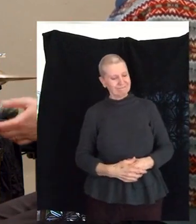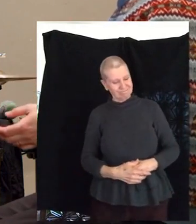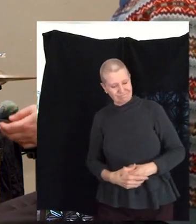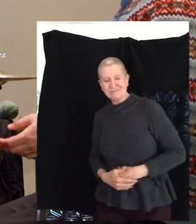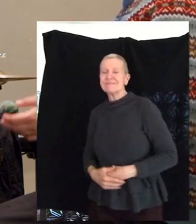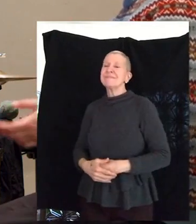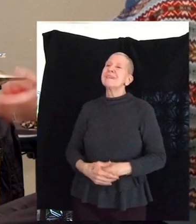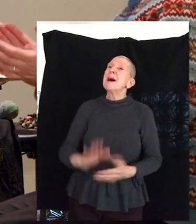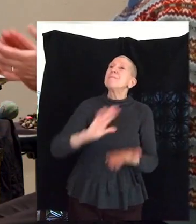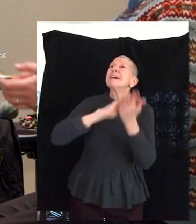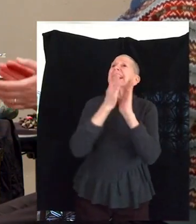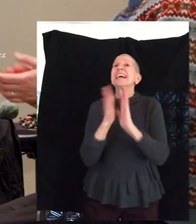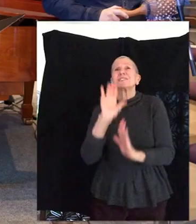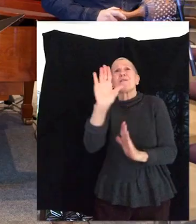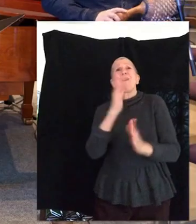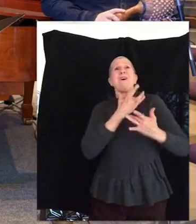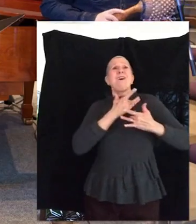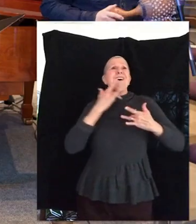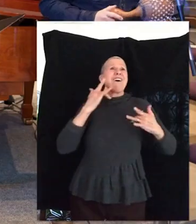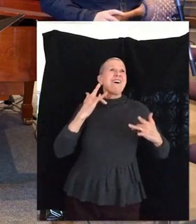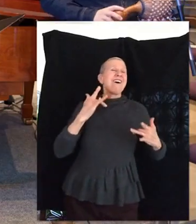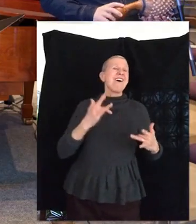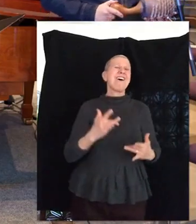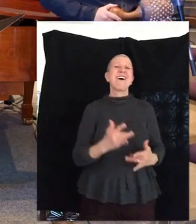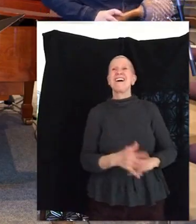world. May peace be in your home.